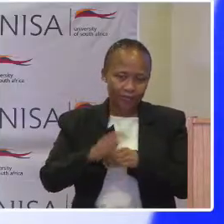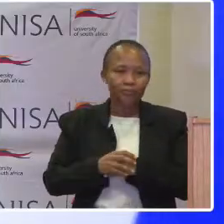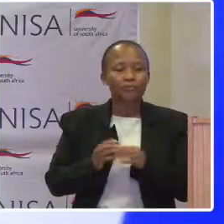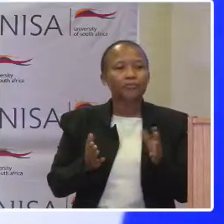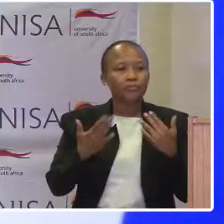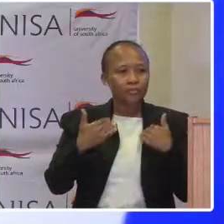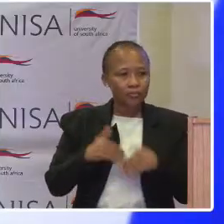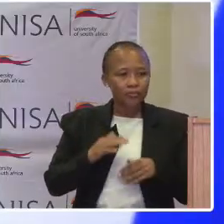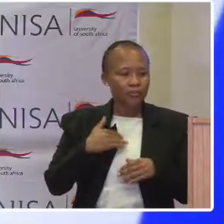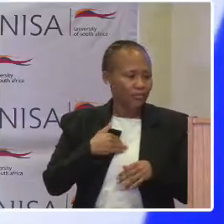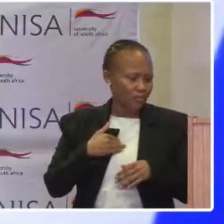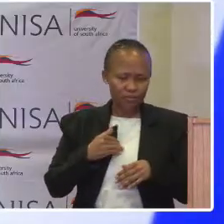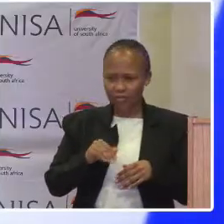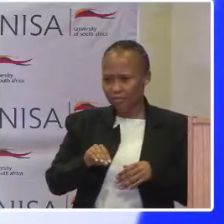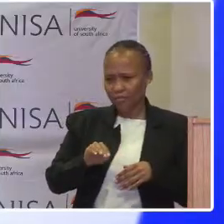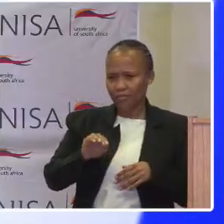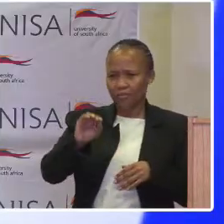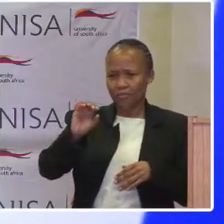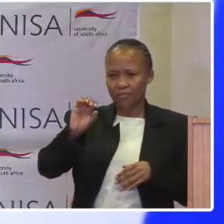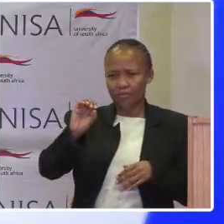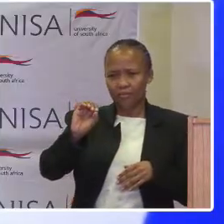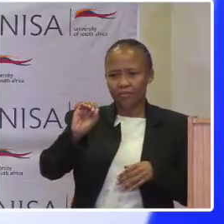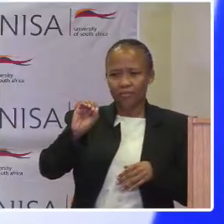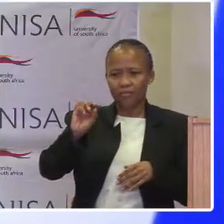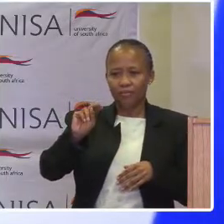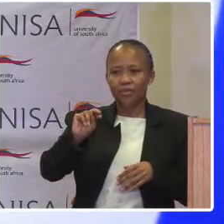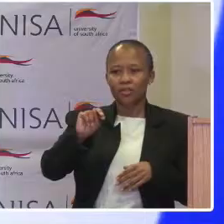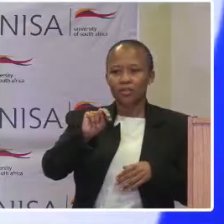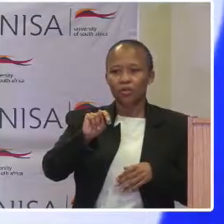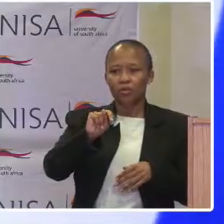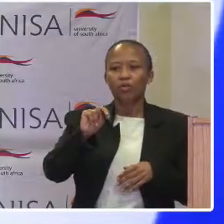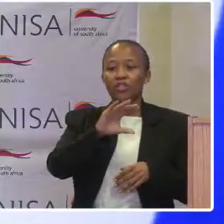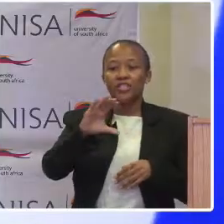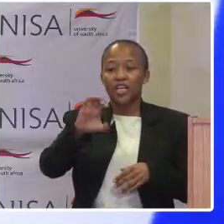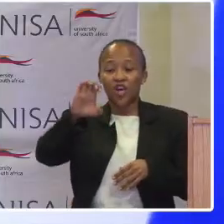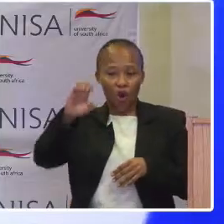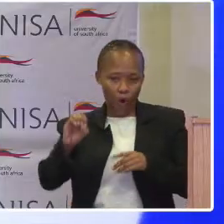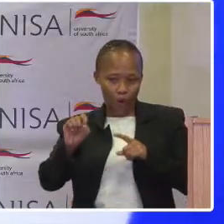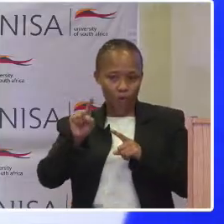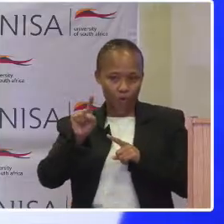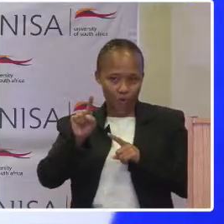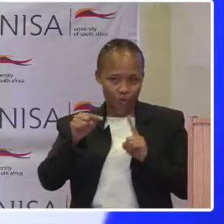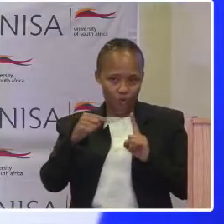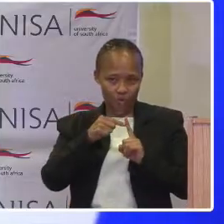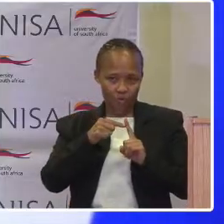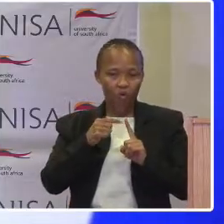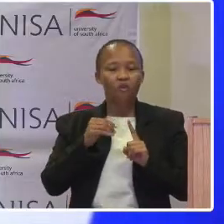Tapiwa Mzata, Chief Operations Officer of Inhlanyelo Hub, which is